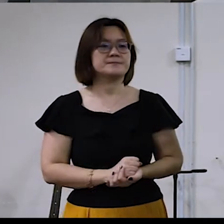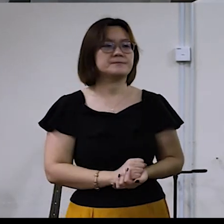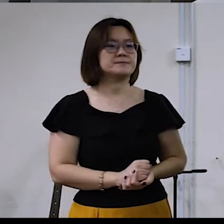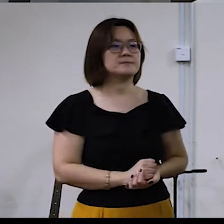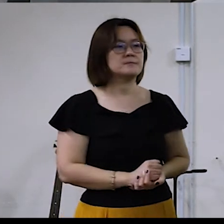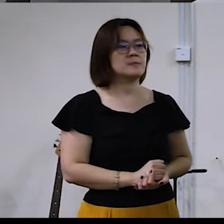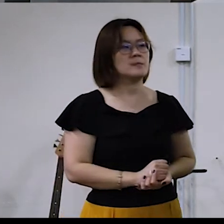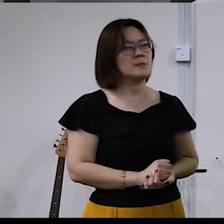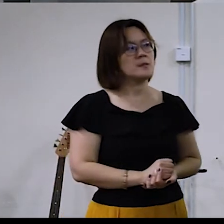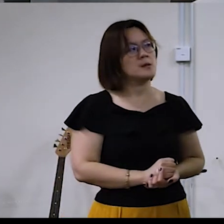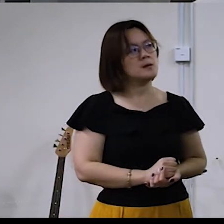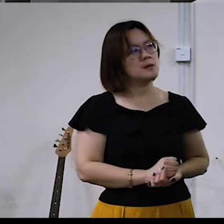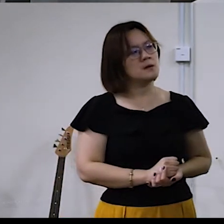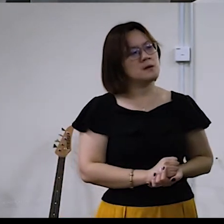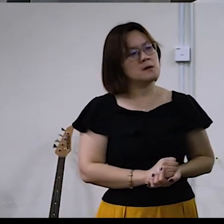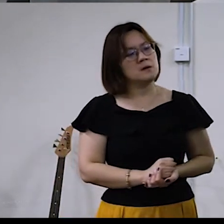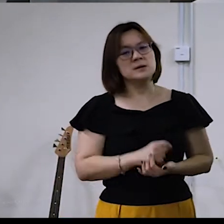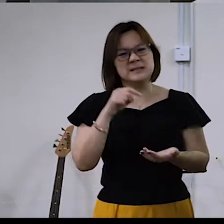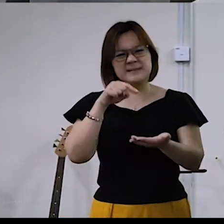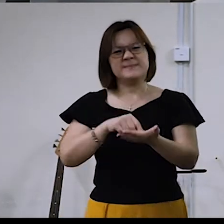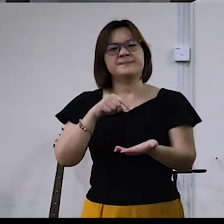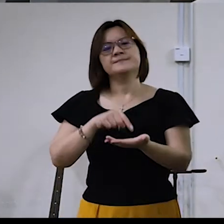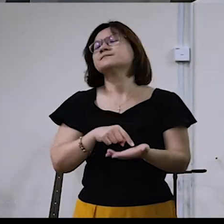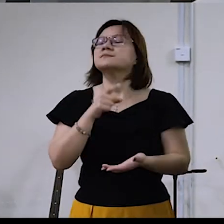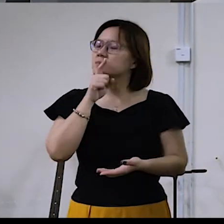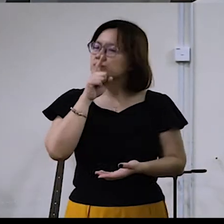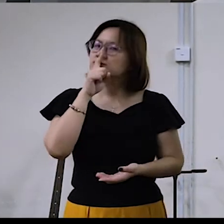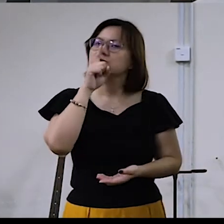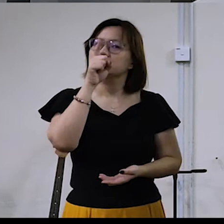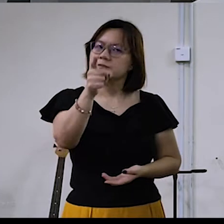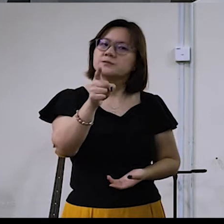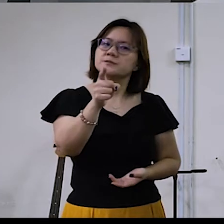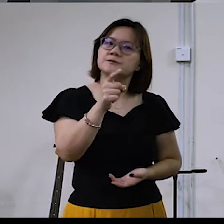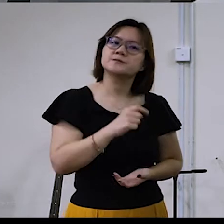this truth a long time ago, but I'm not sure why